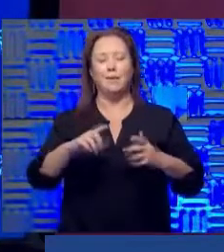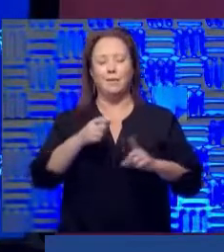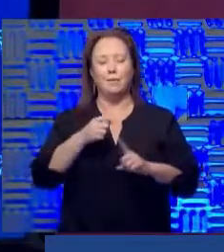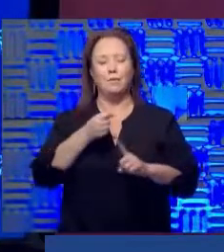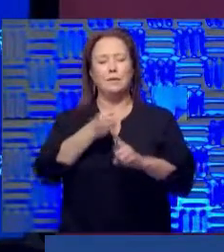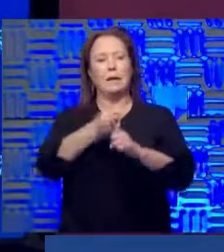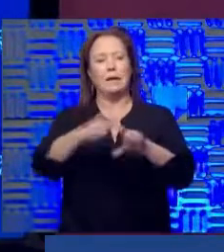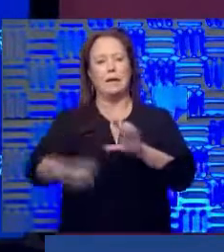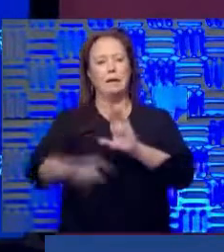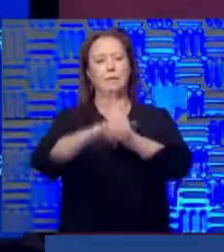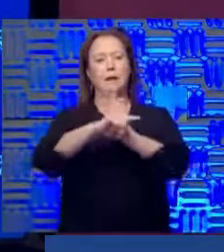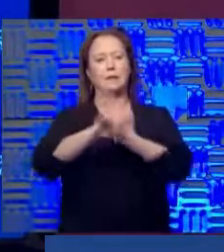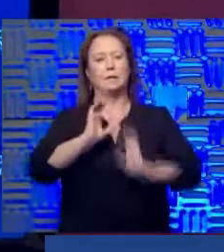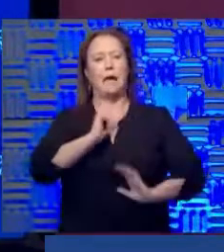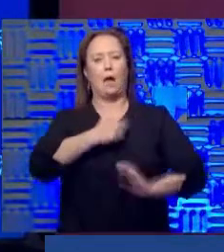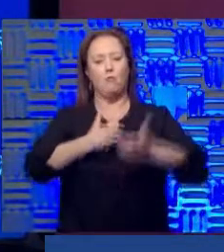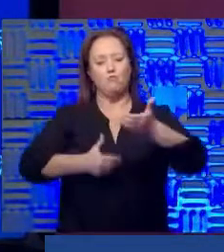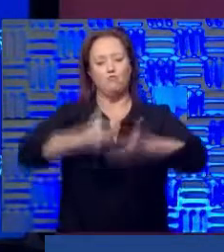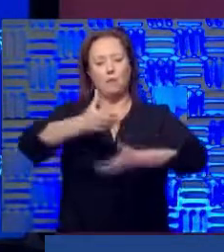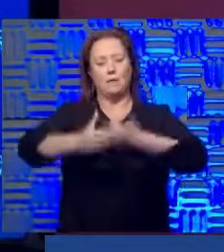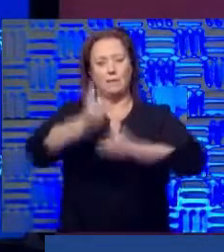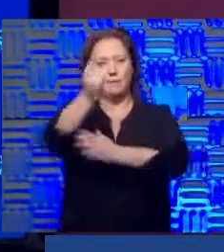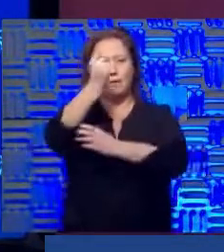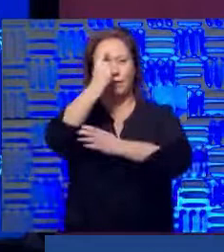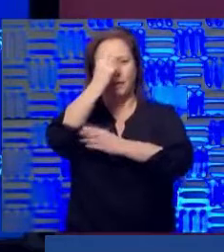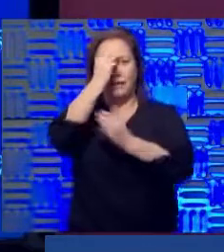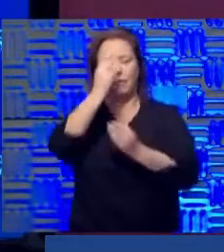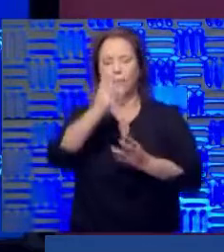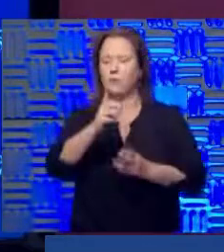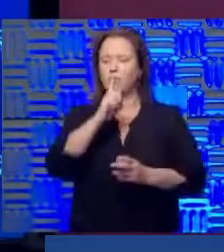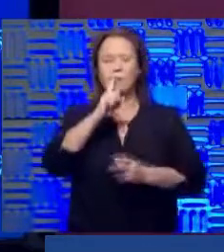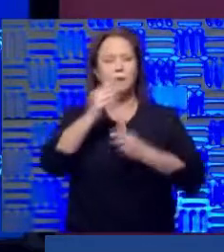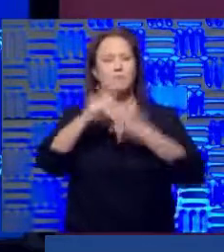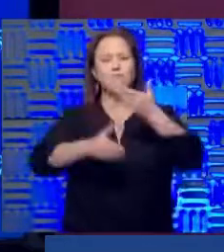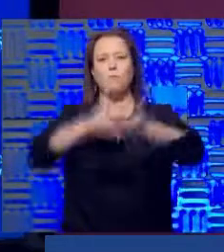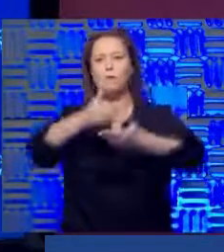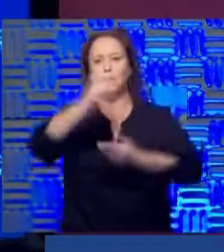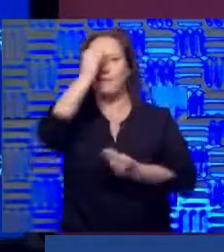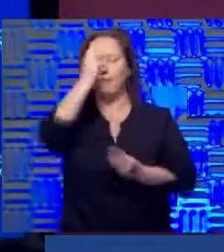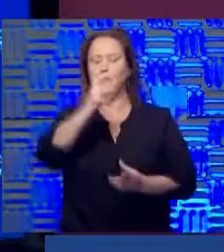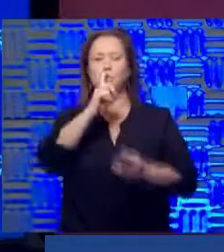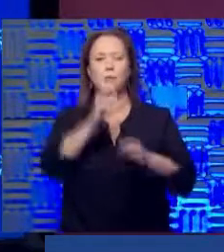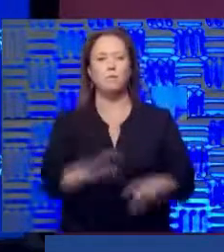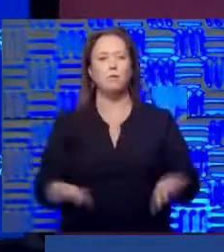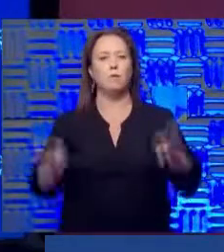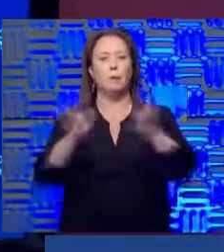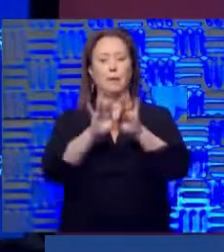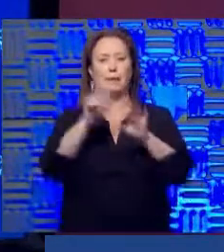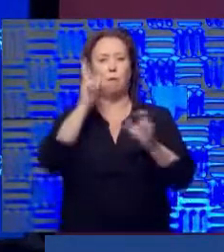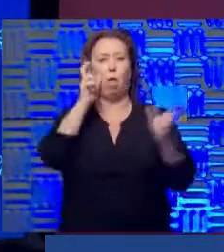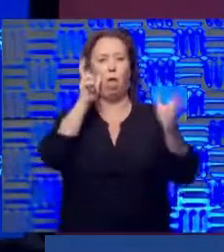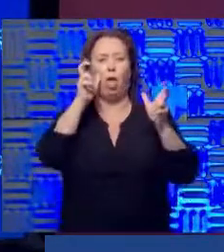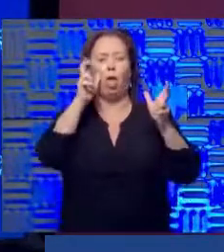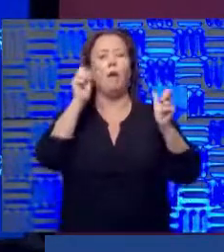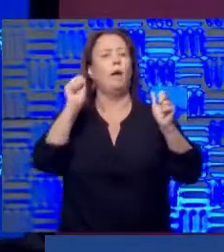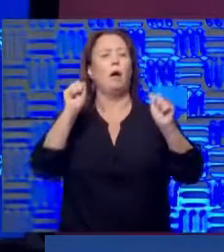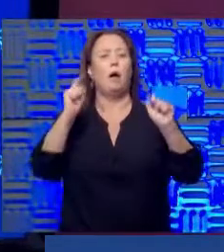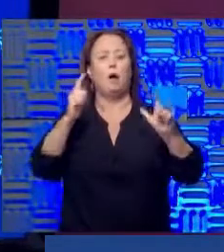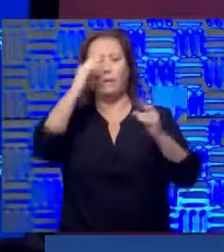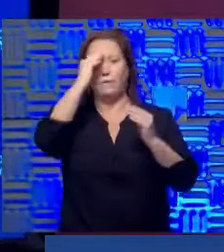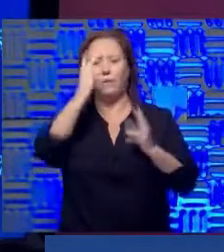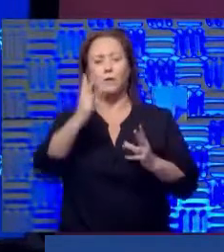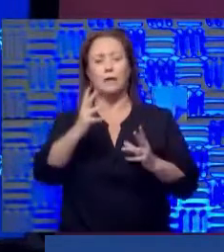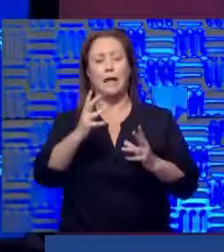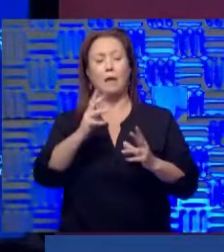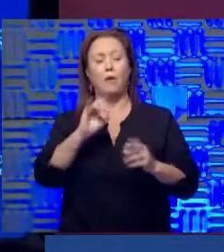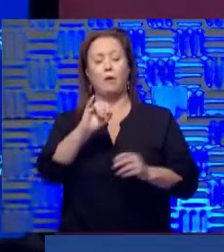impact our ability to process information, which is essential at this time, especially as we're getting so much of it, and also our